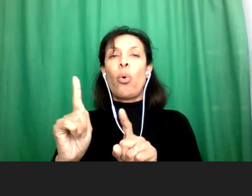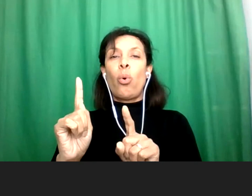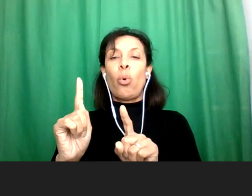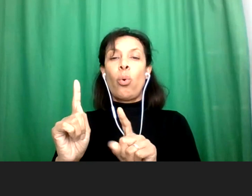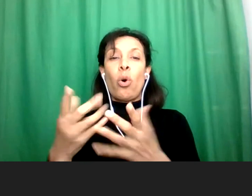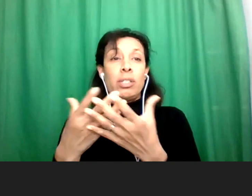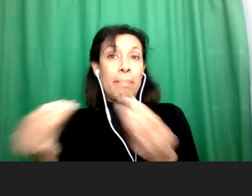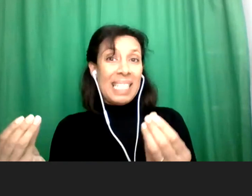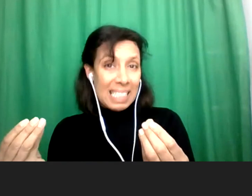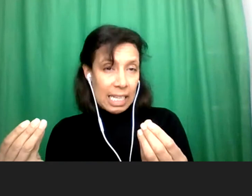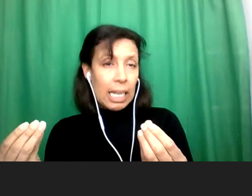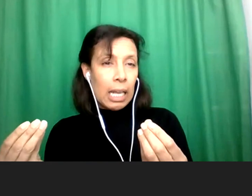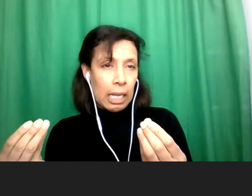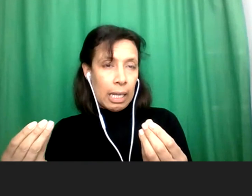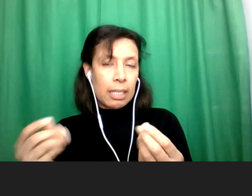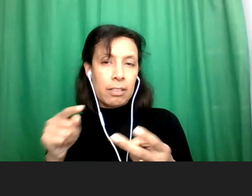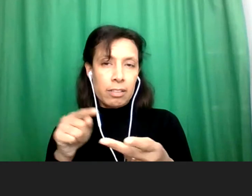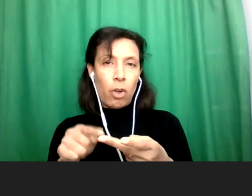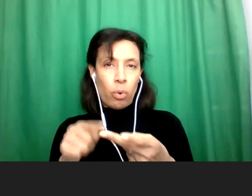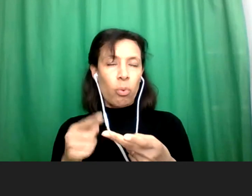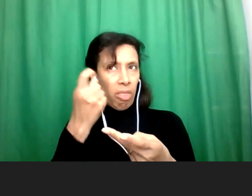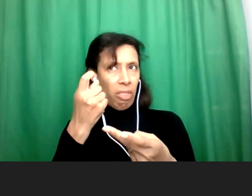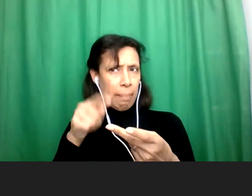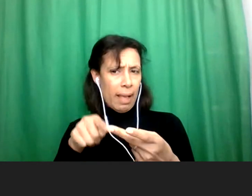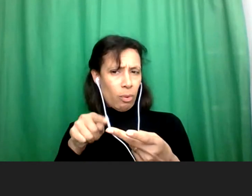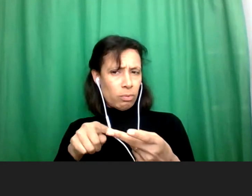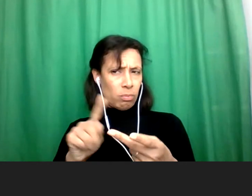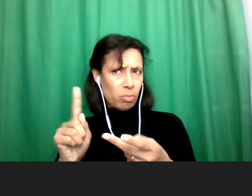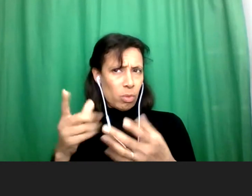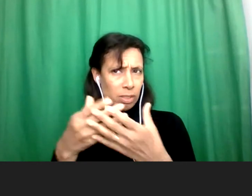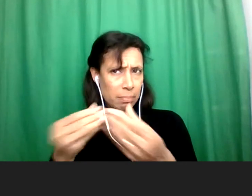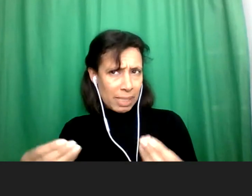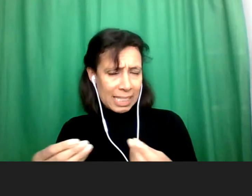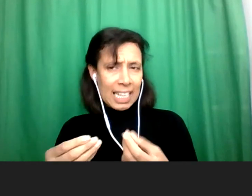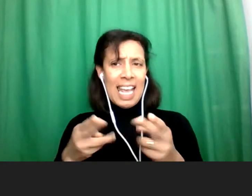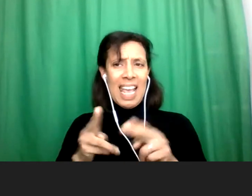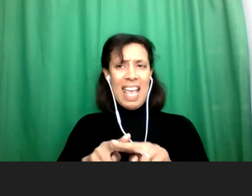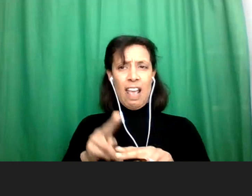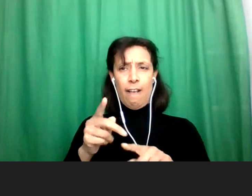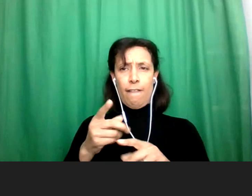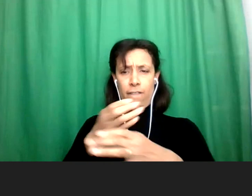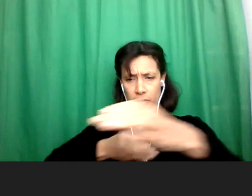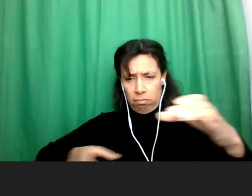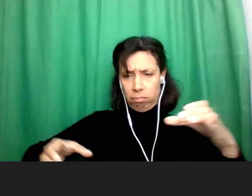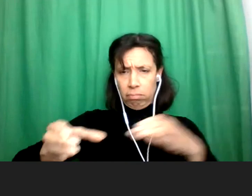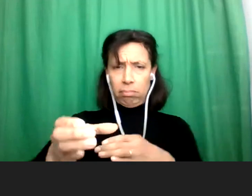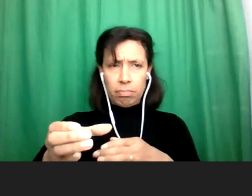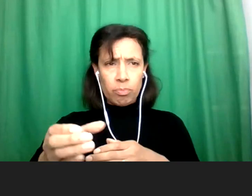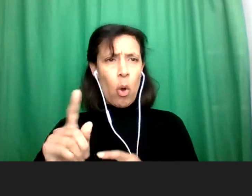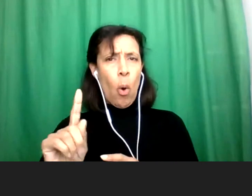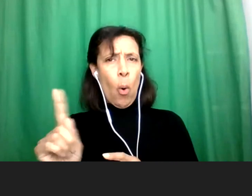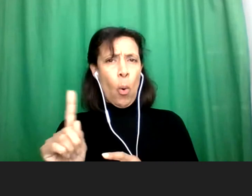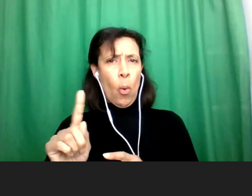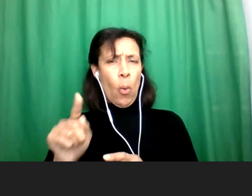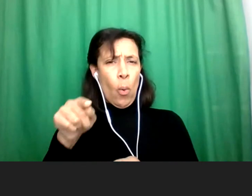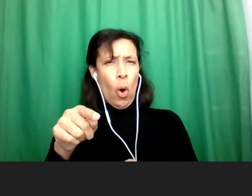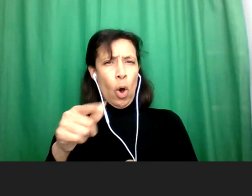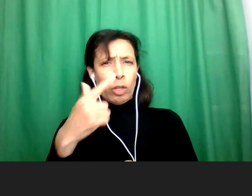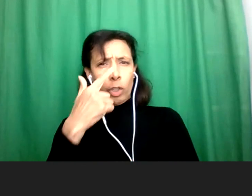also think about what's missing. If you were in that teacher's shoes, what could you have done